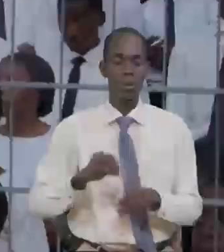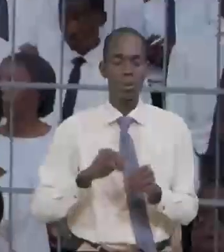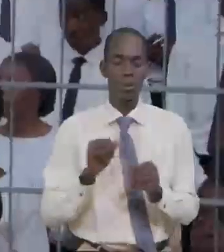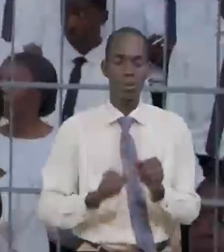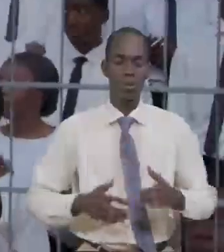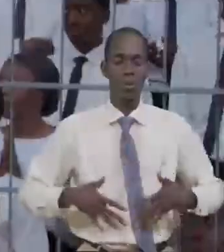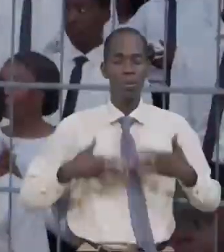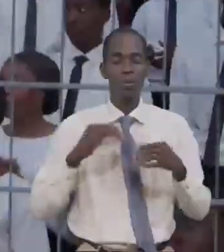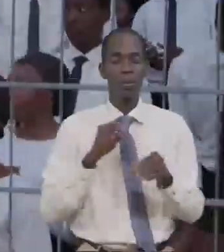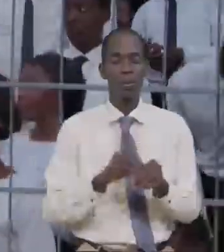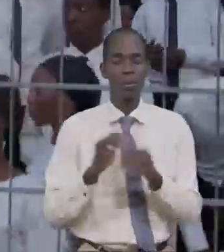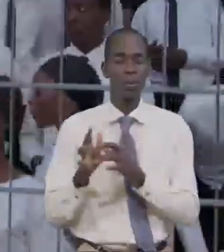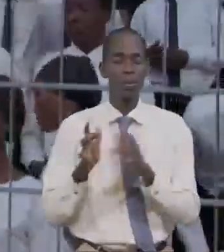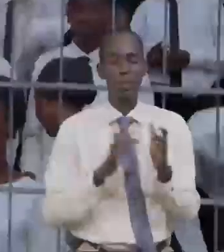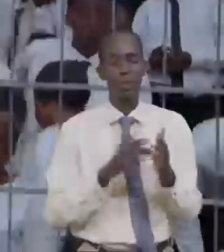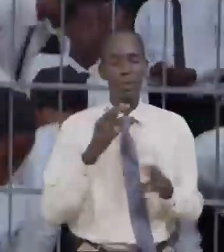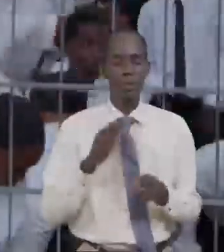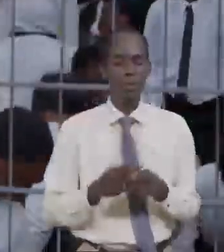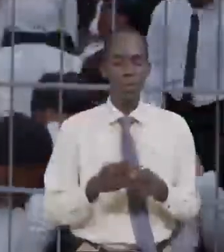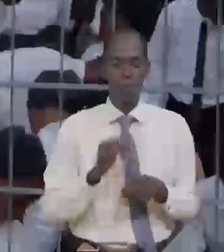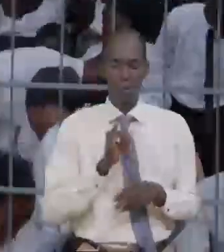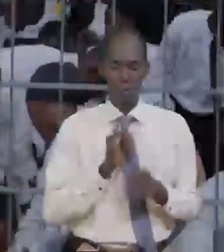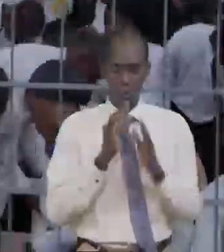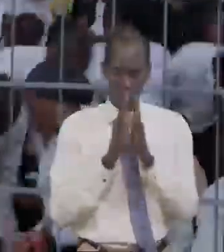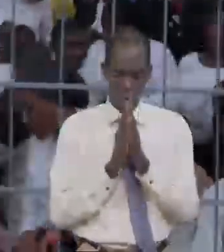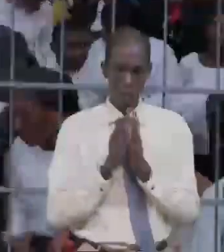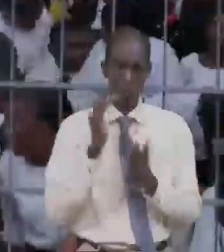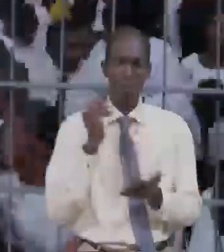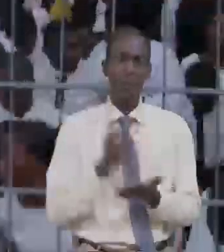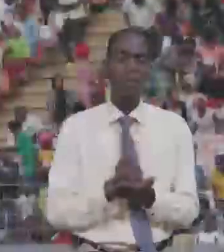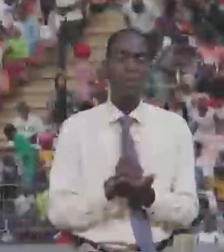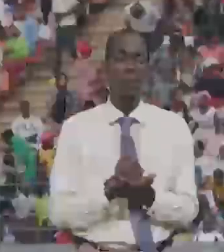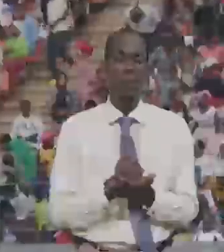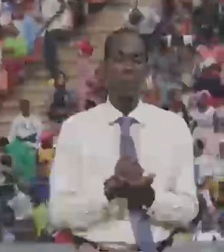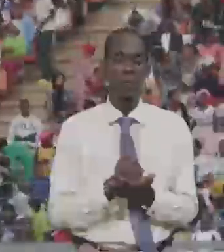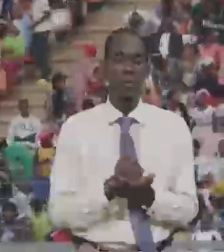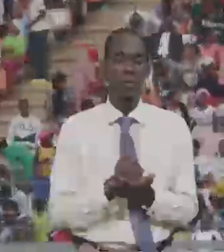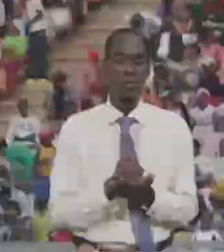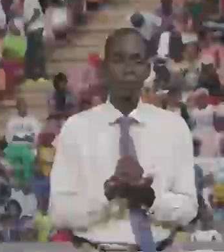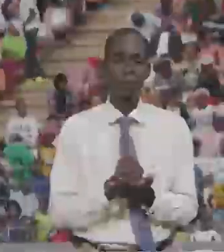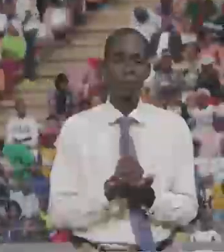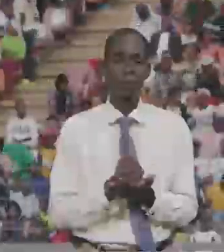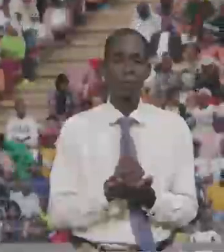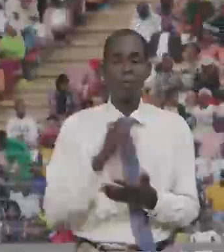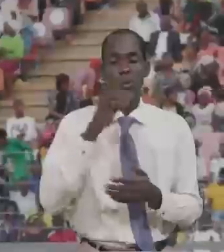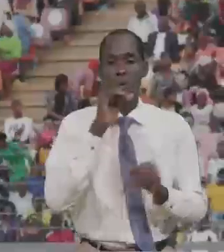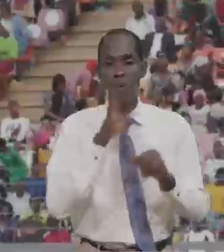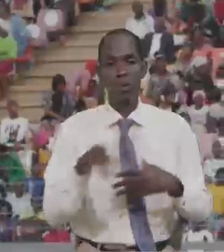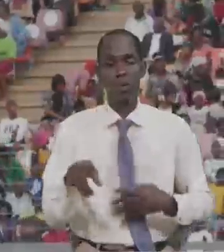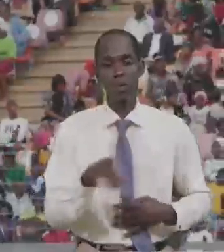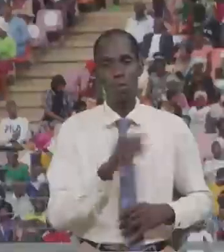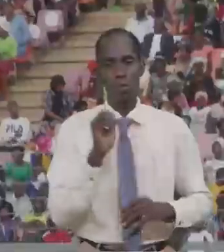God bless you. You can sit down in the manifestation of your miracle. Tonight,